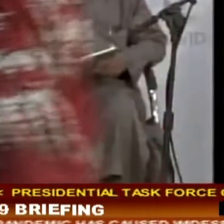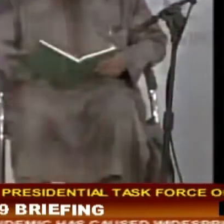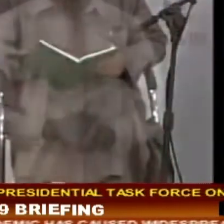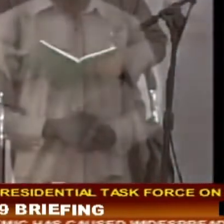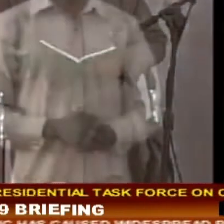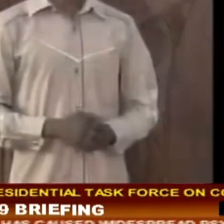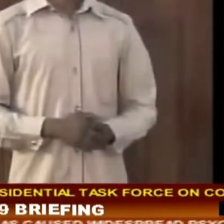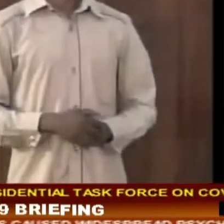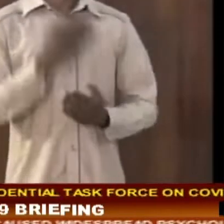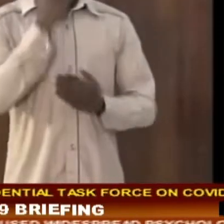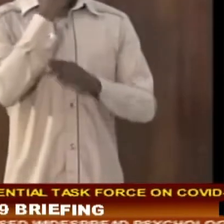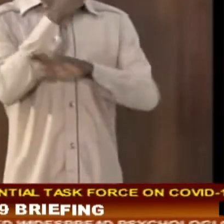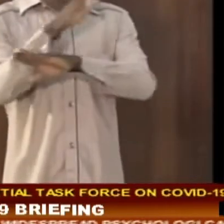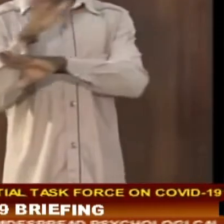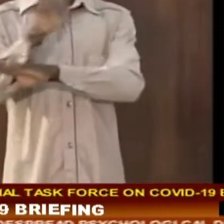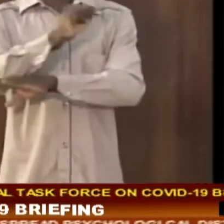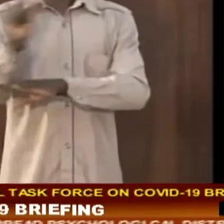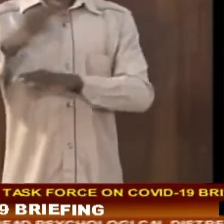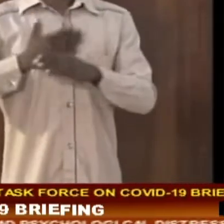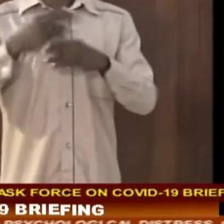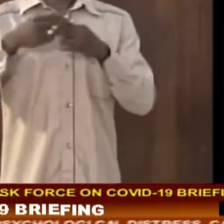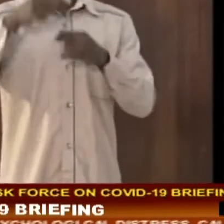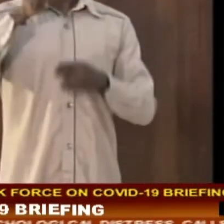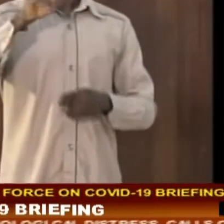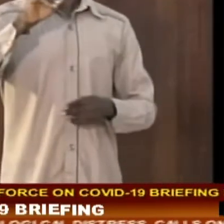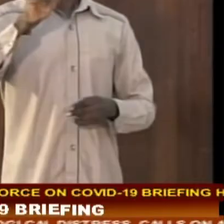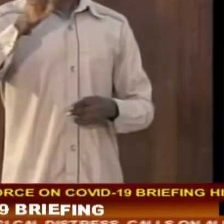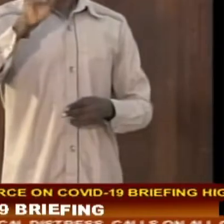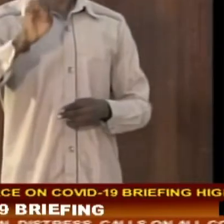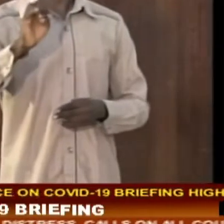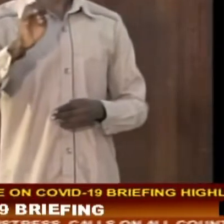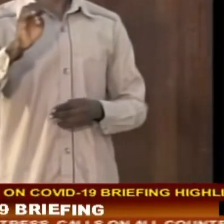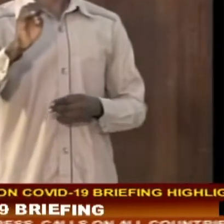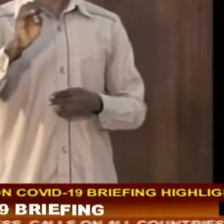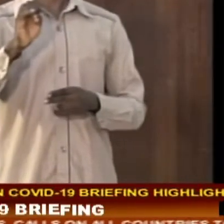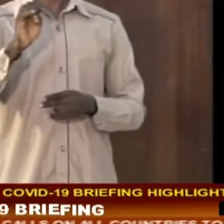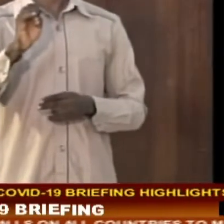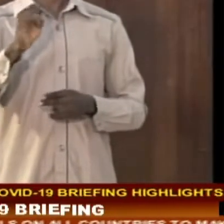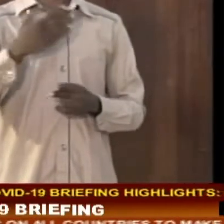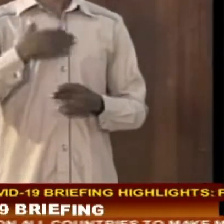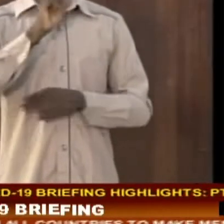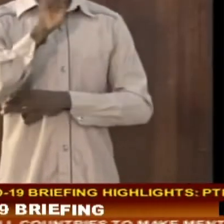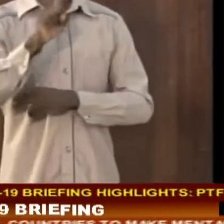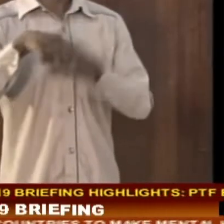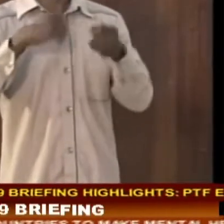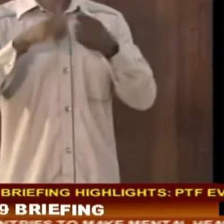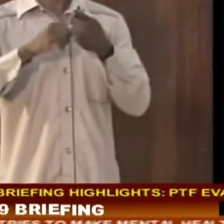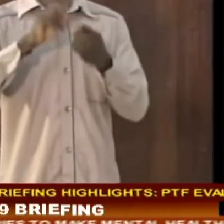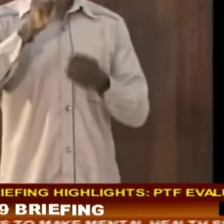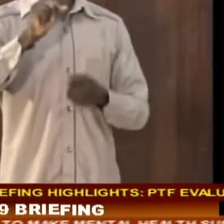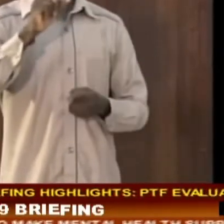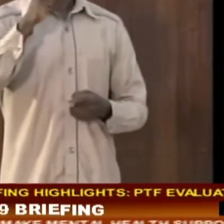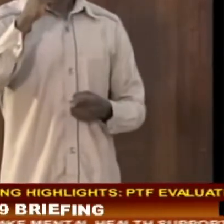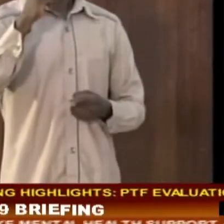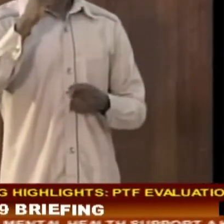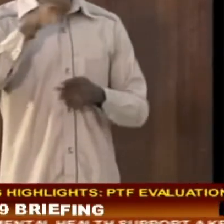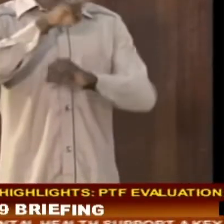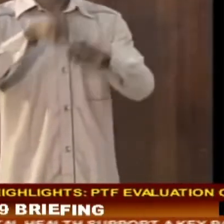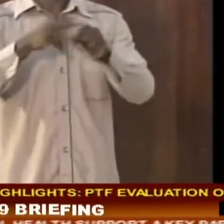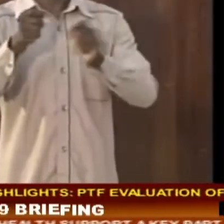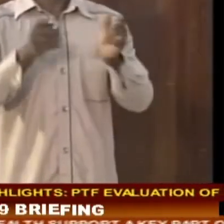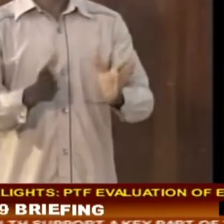you good afternoon all my name is Nik ad report of Premium times my question is for the national coordinator sir